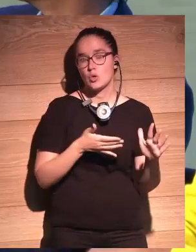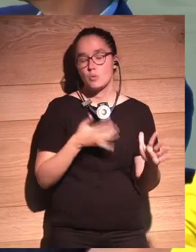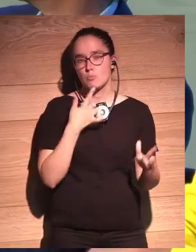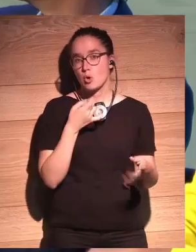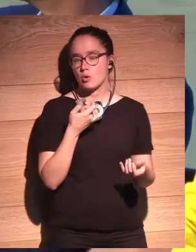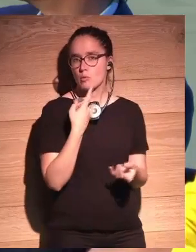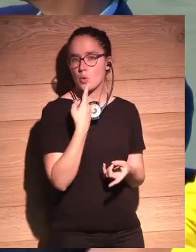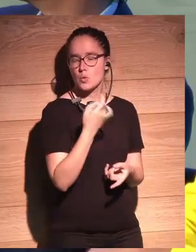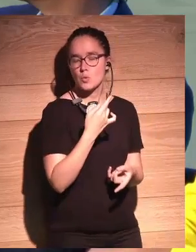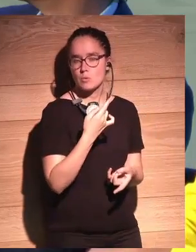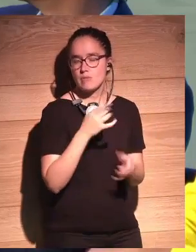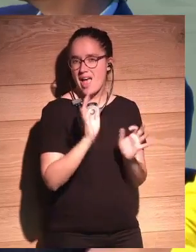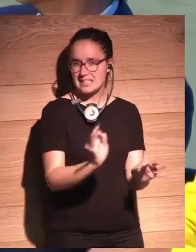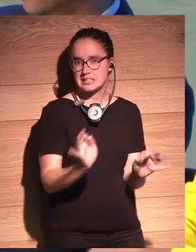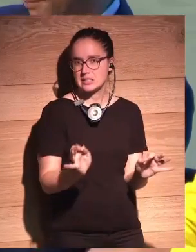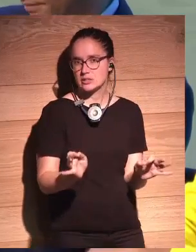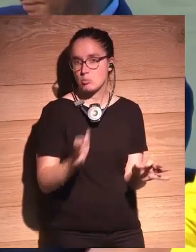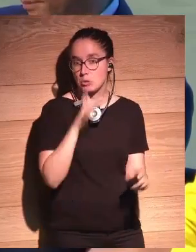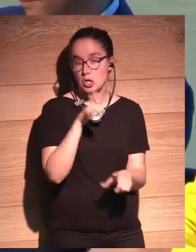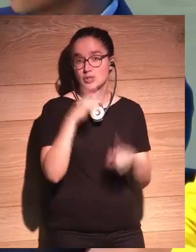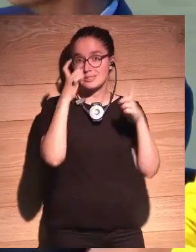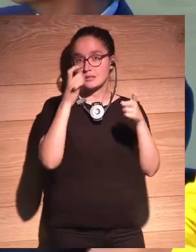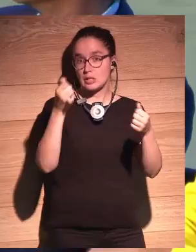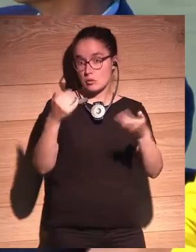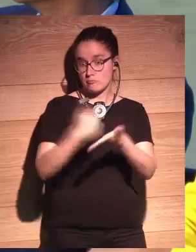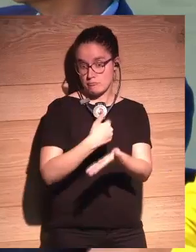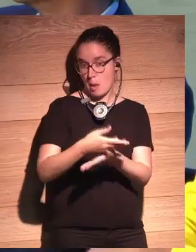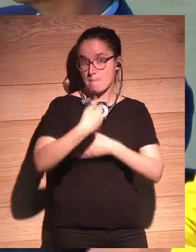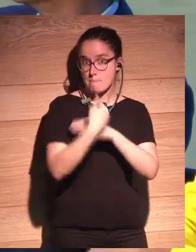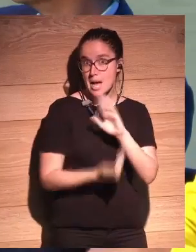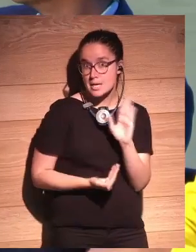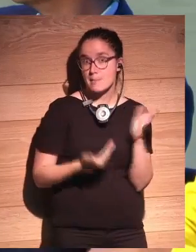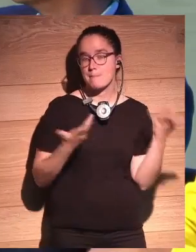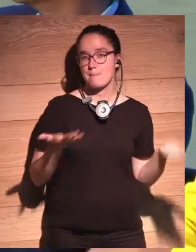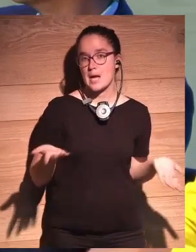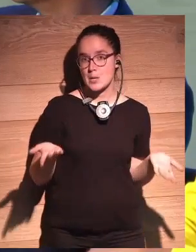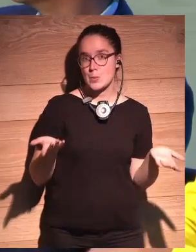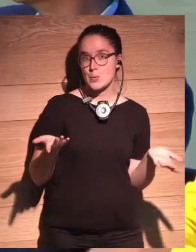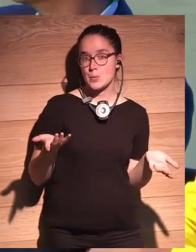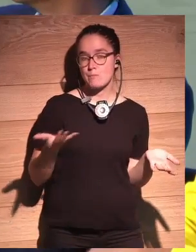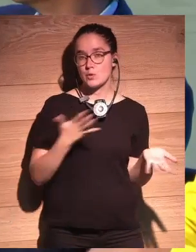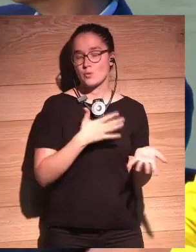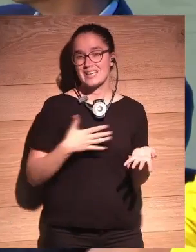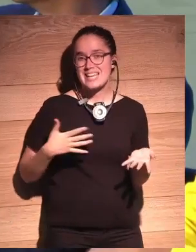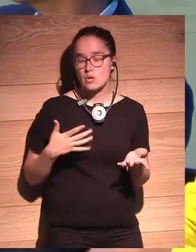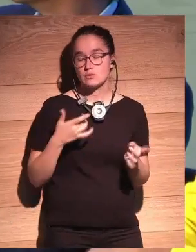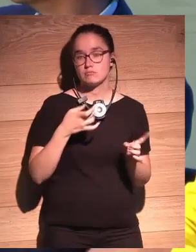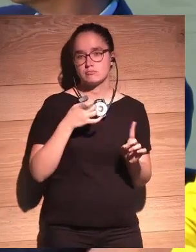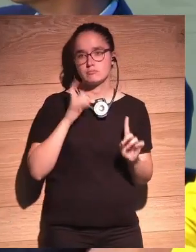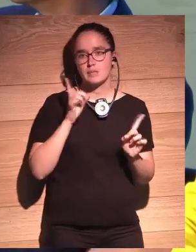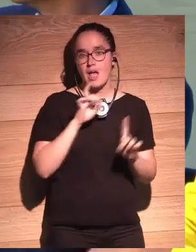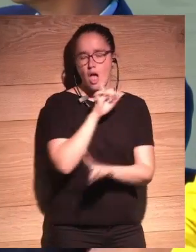course it is, because they try to make a living, but that's where I try to warn a bit that we have